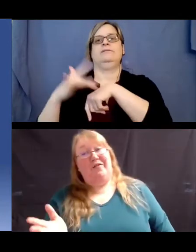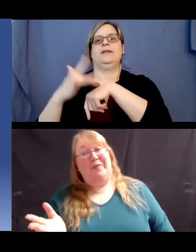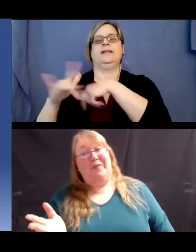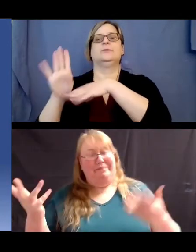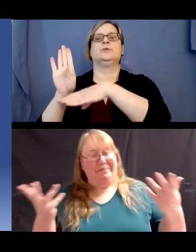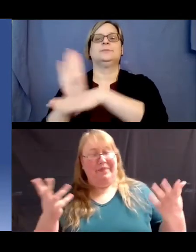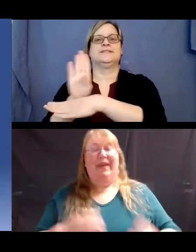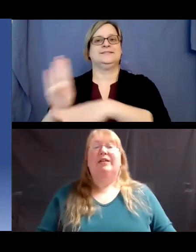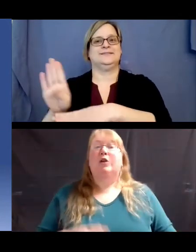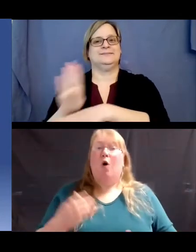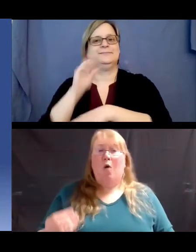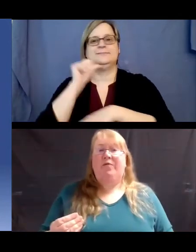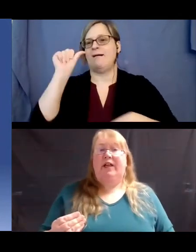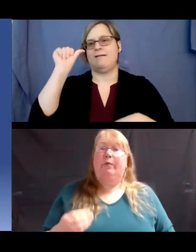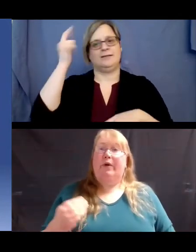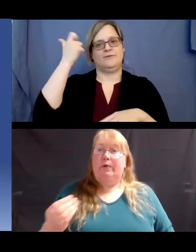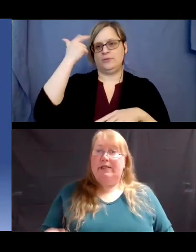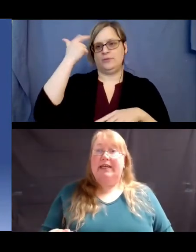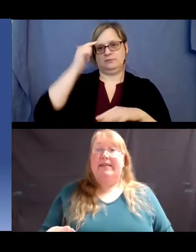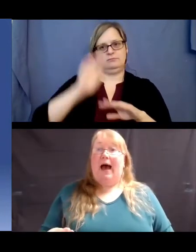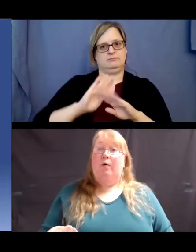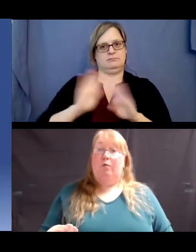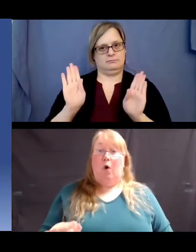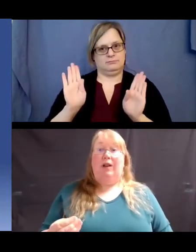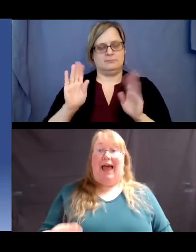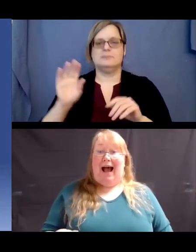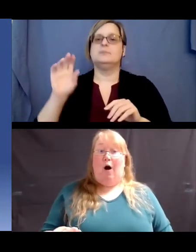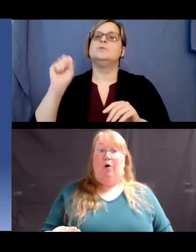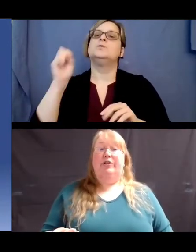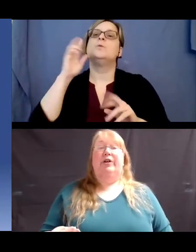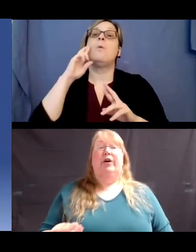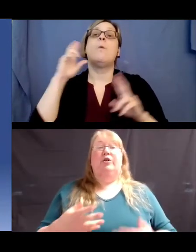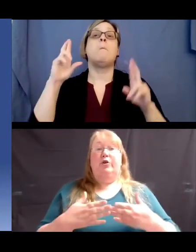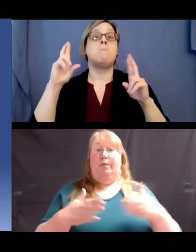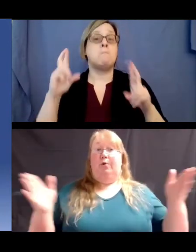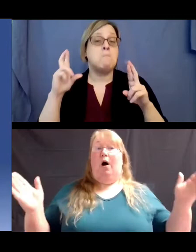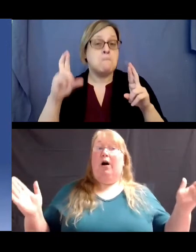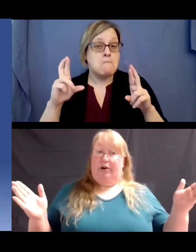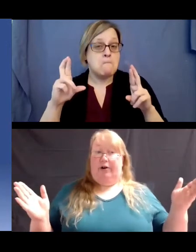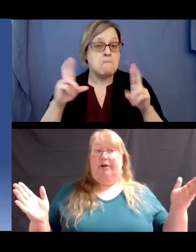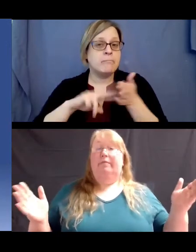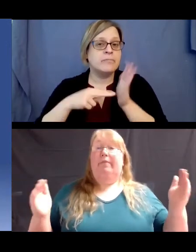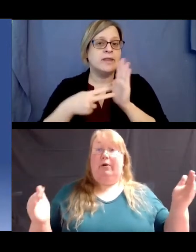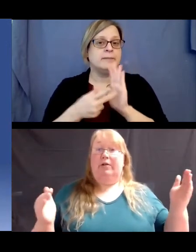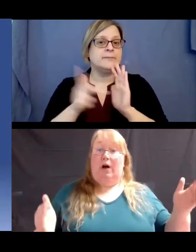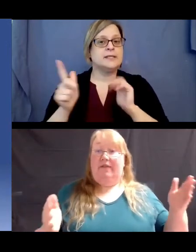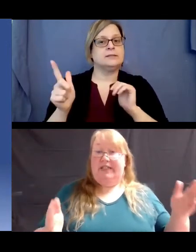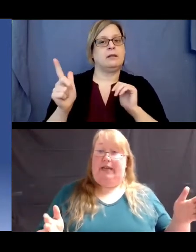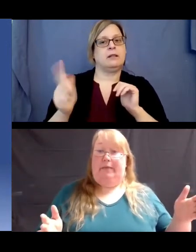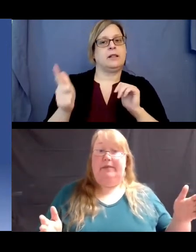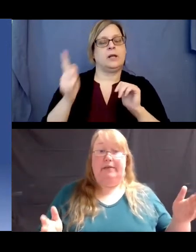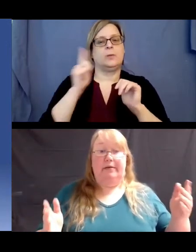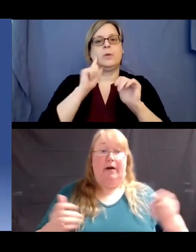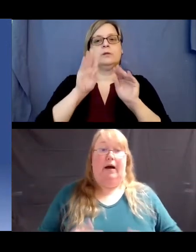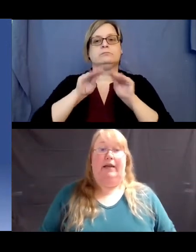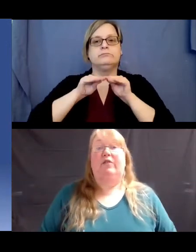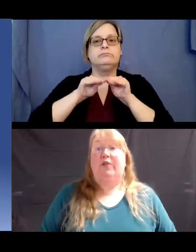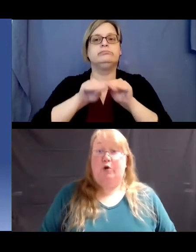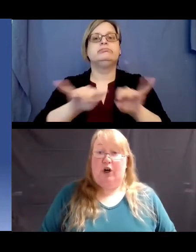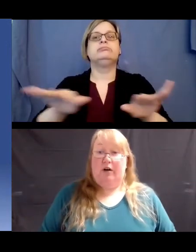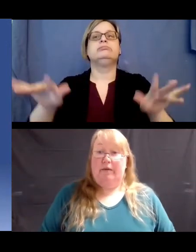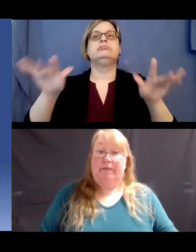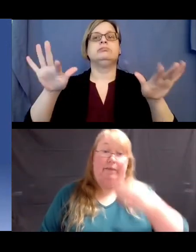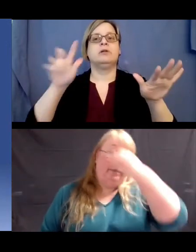not government. So hopefully we will see that roll out to the broader Microsoft Teams in